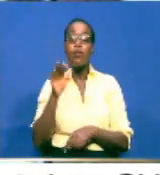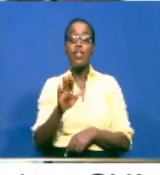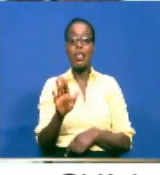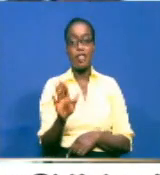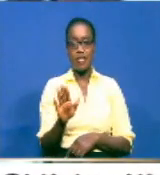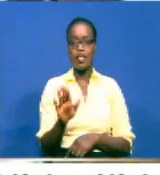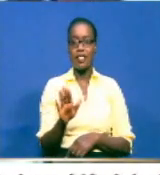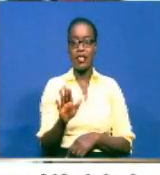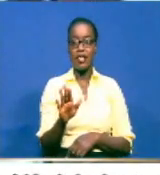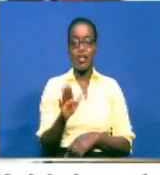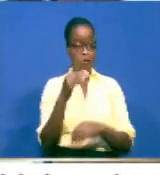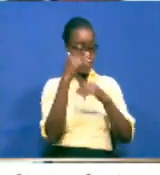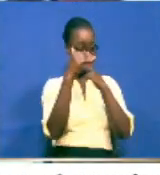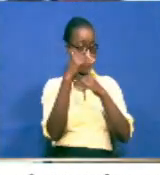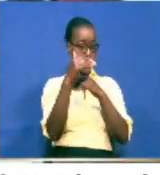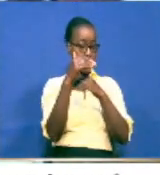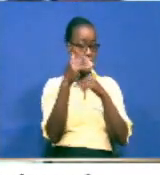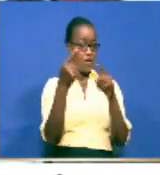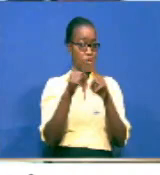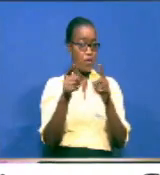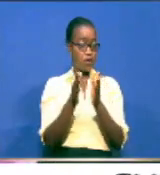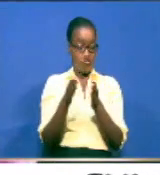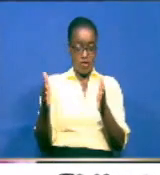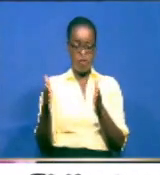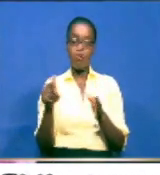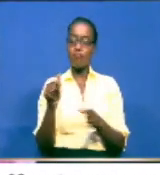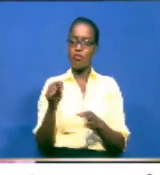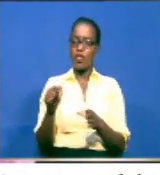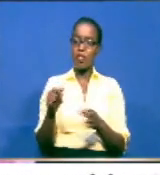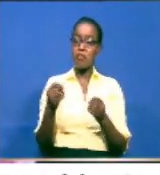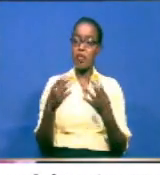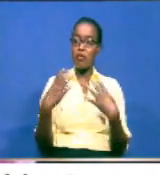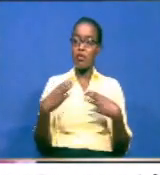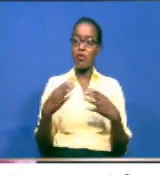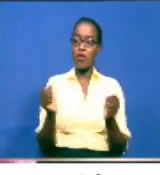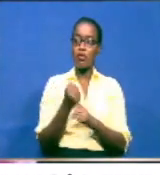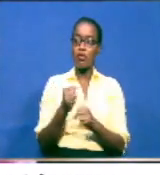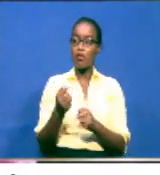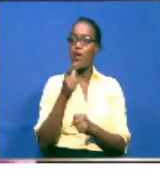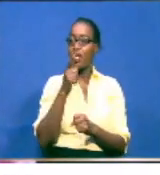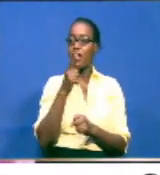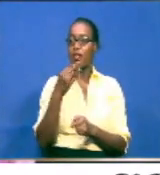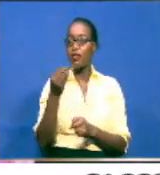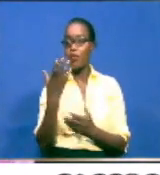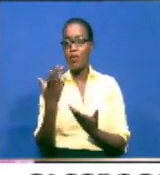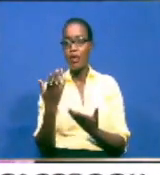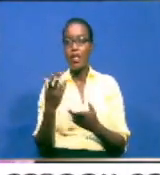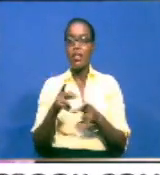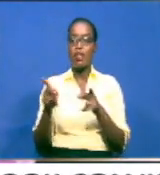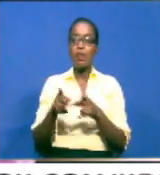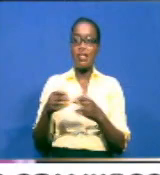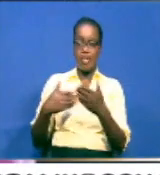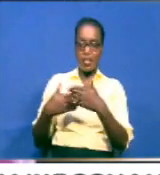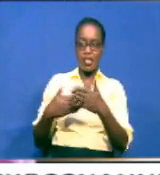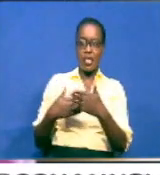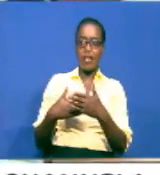just for curfew. But at least within that period, a lot of people were not able to go for lunch. Places near them can be able to do